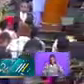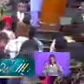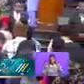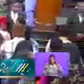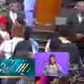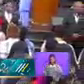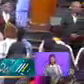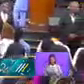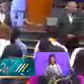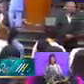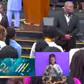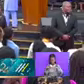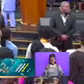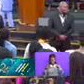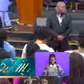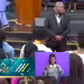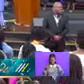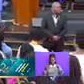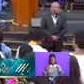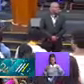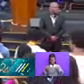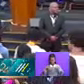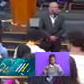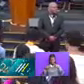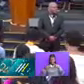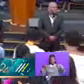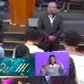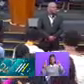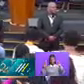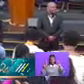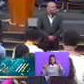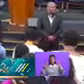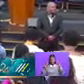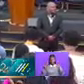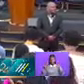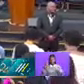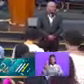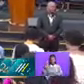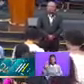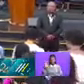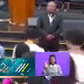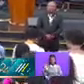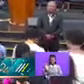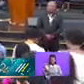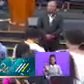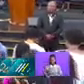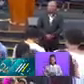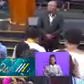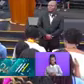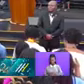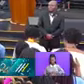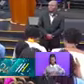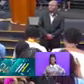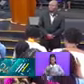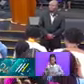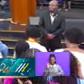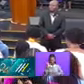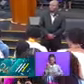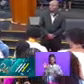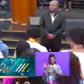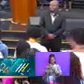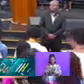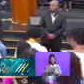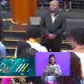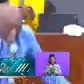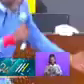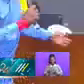declare from today we declare remma Fe a ground of